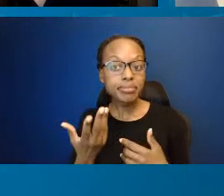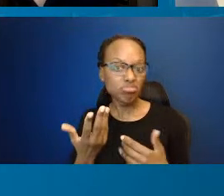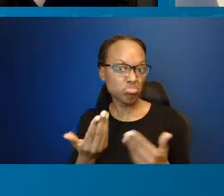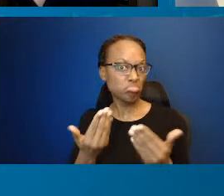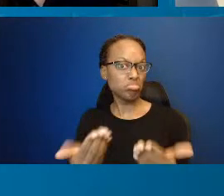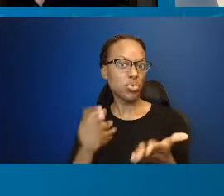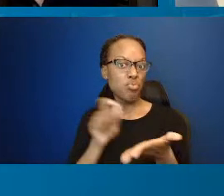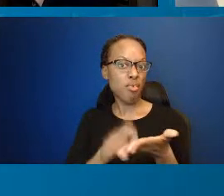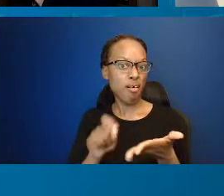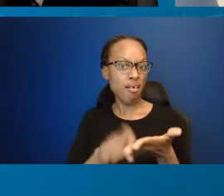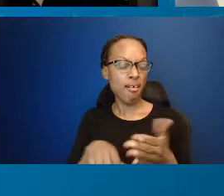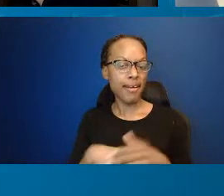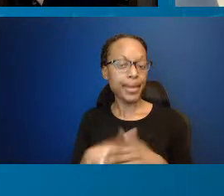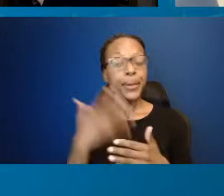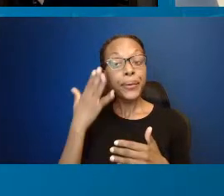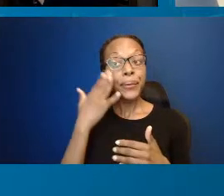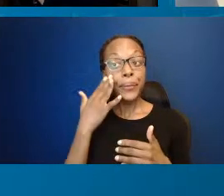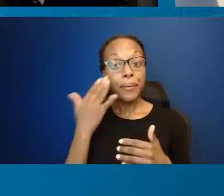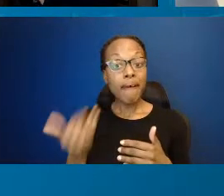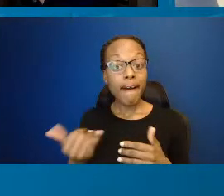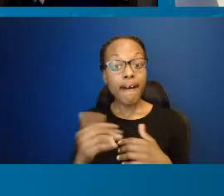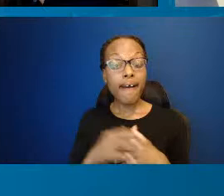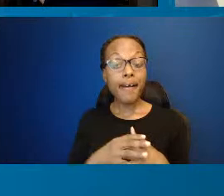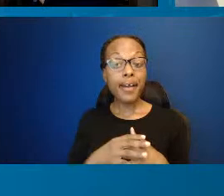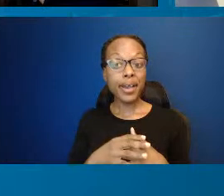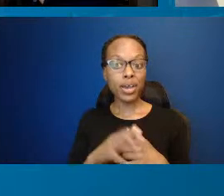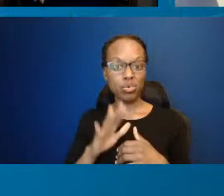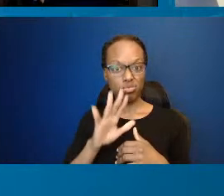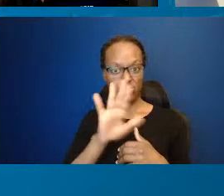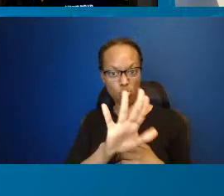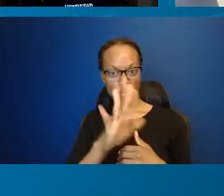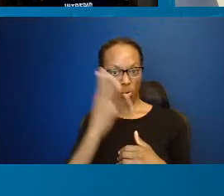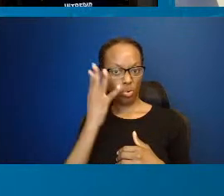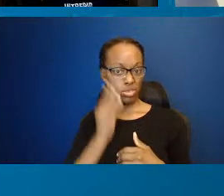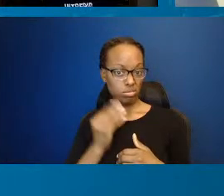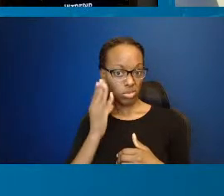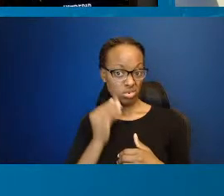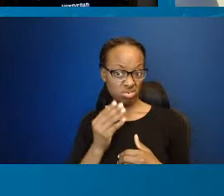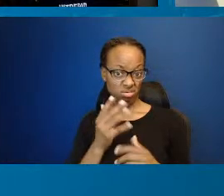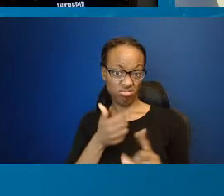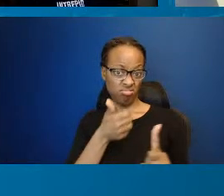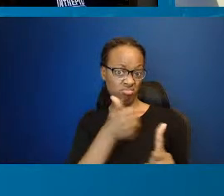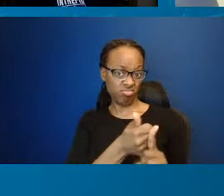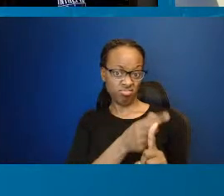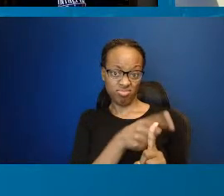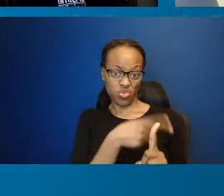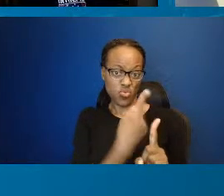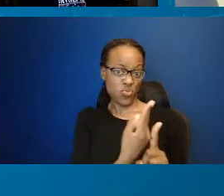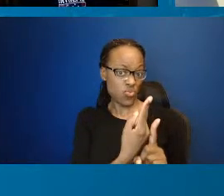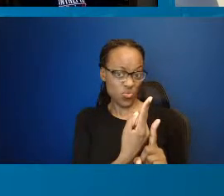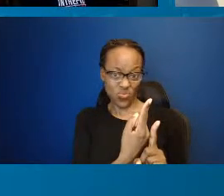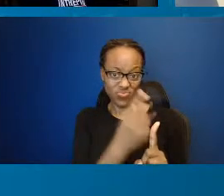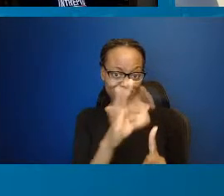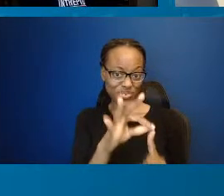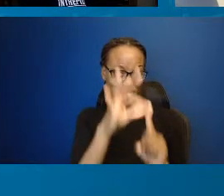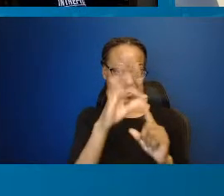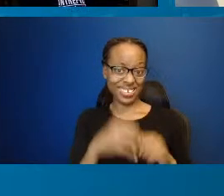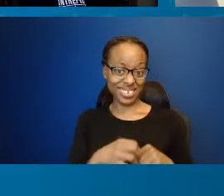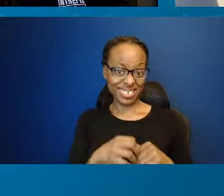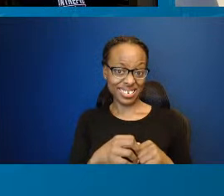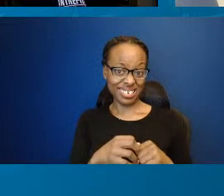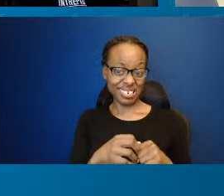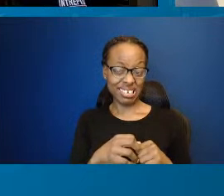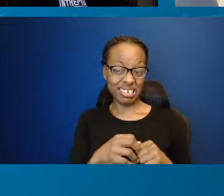because everything that you've experienced is your own. It's unique, and it might not